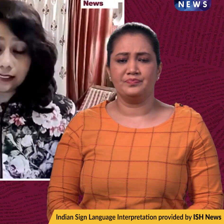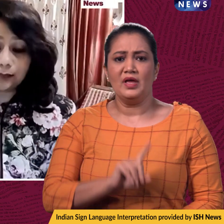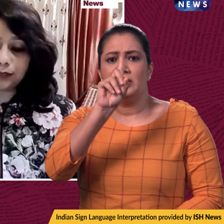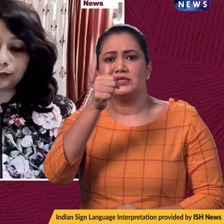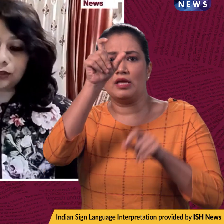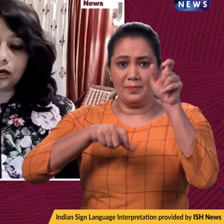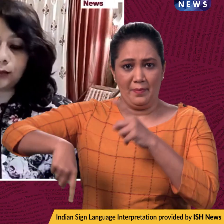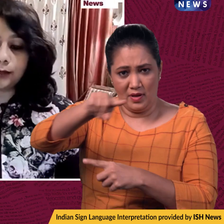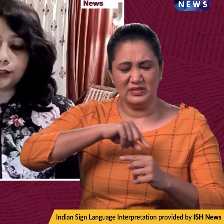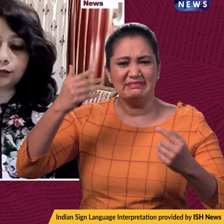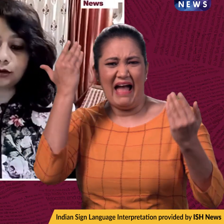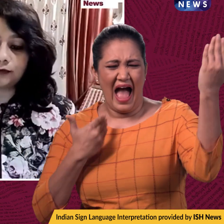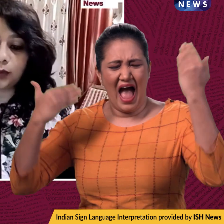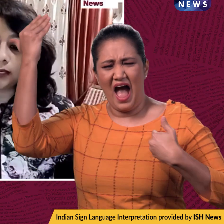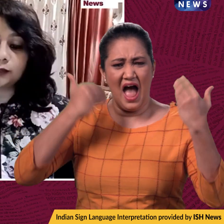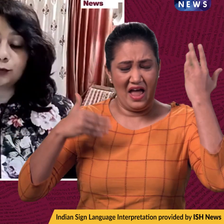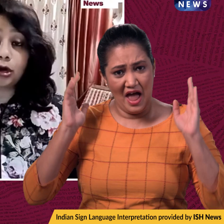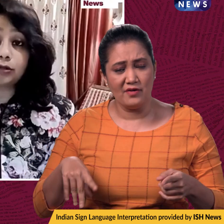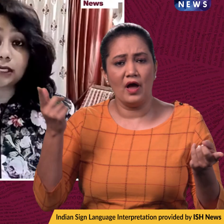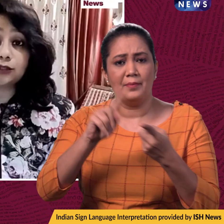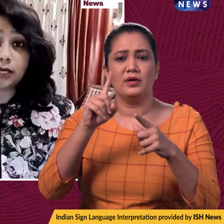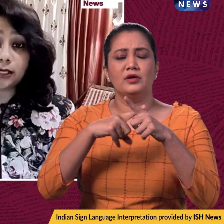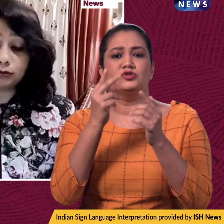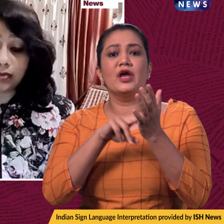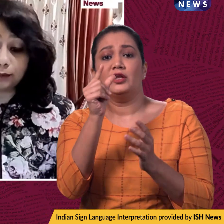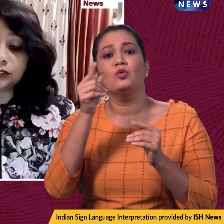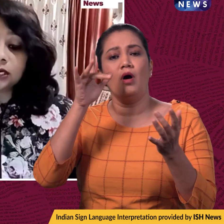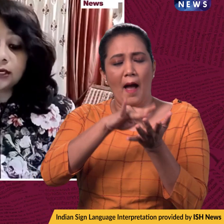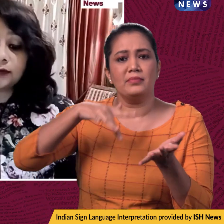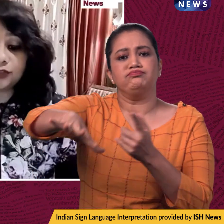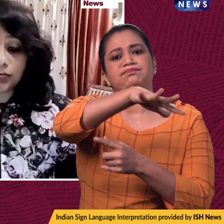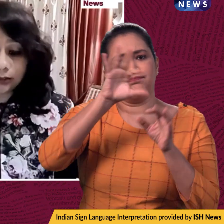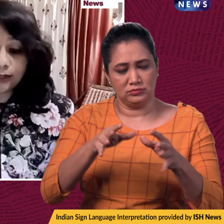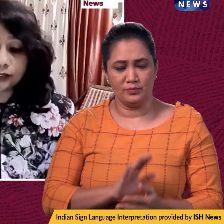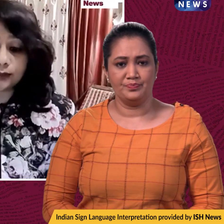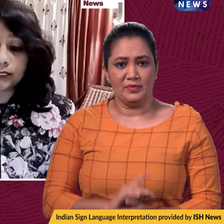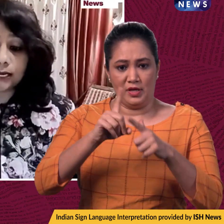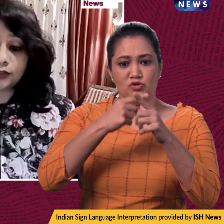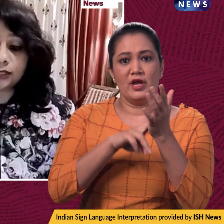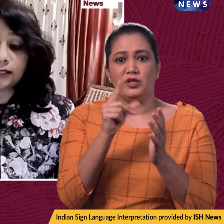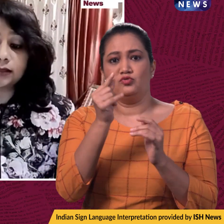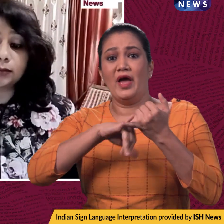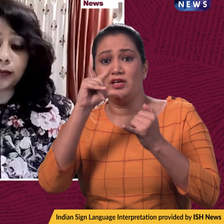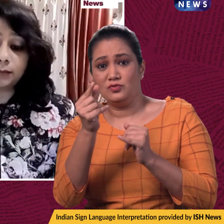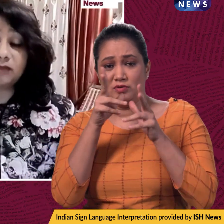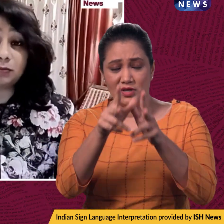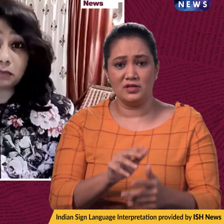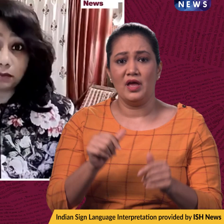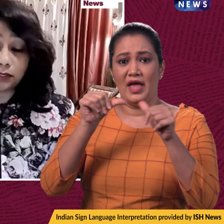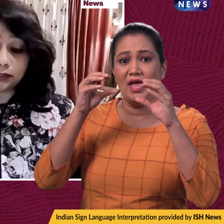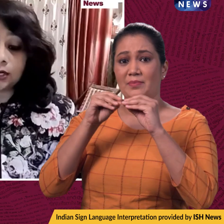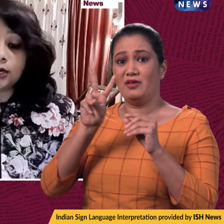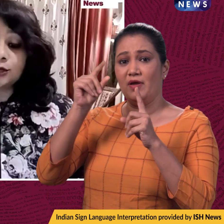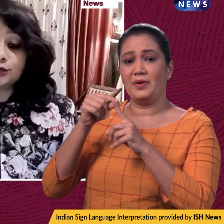least 16 people were injured after violence broke out in JNU campus. Now, the JNU SU has alleged that the